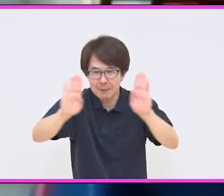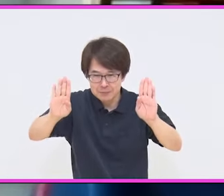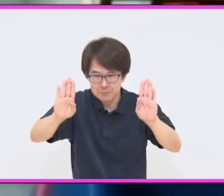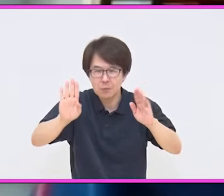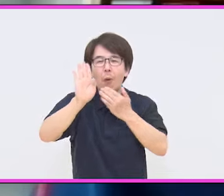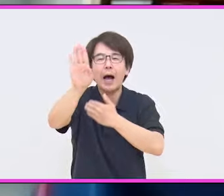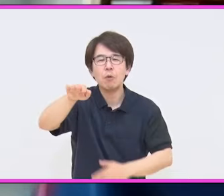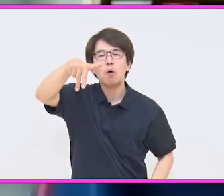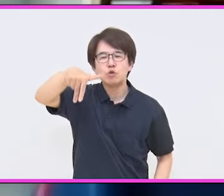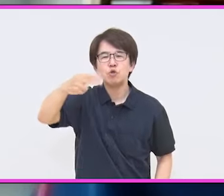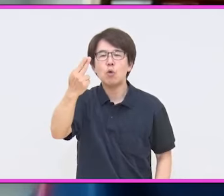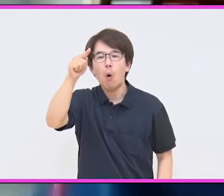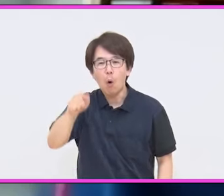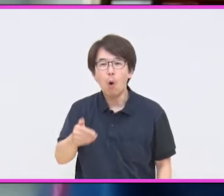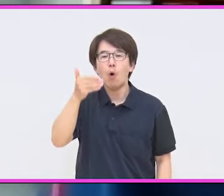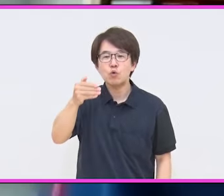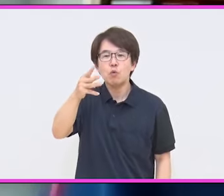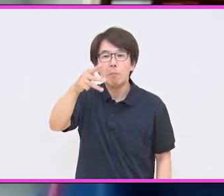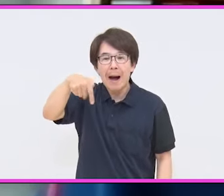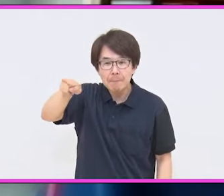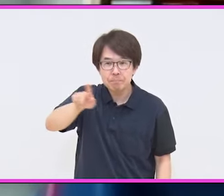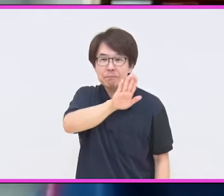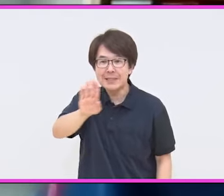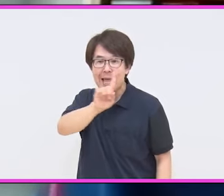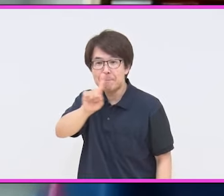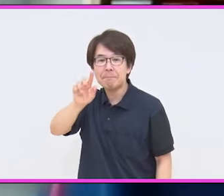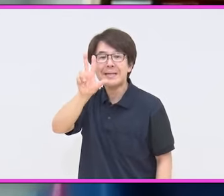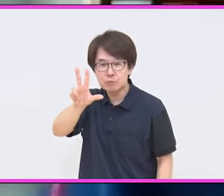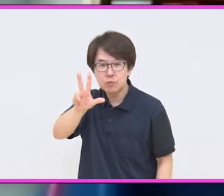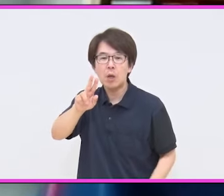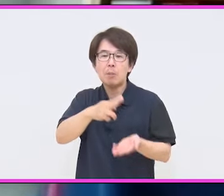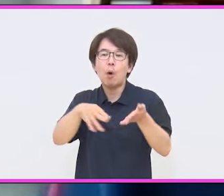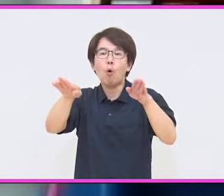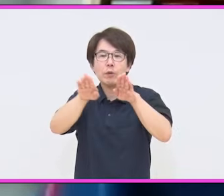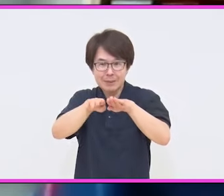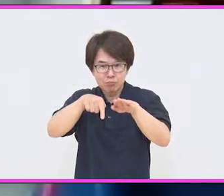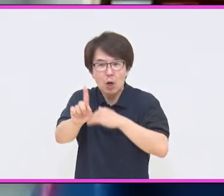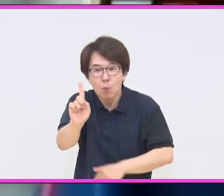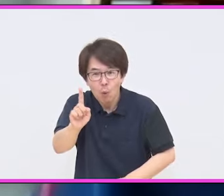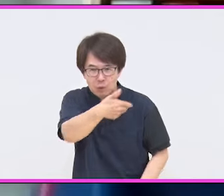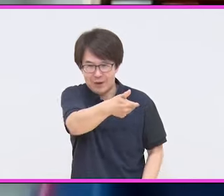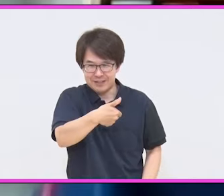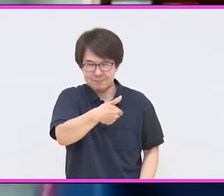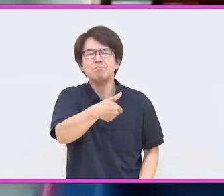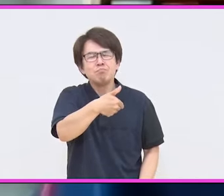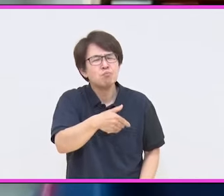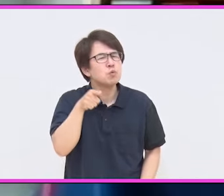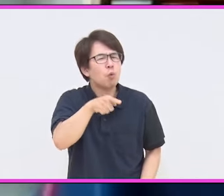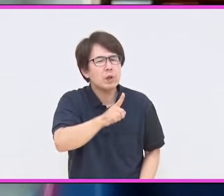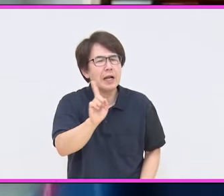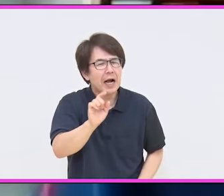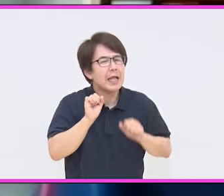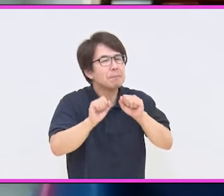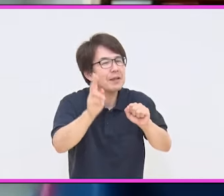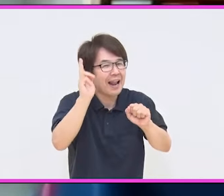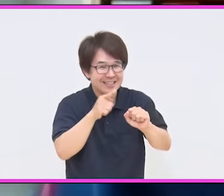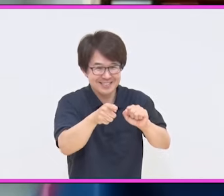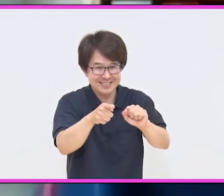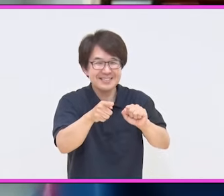I was advised to go, that there was something going on at Stoke Mandeville and that I should try and travel down there